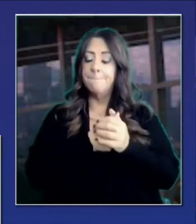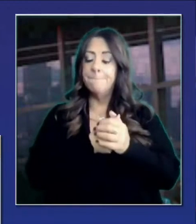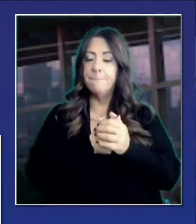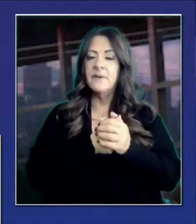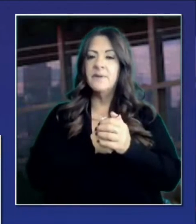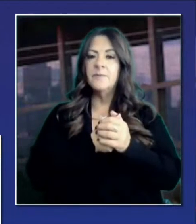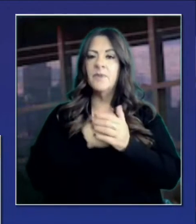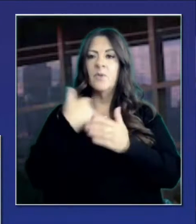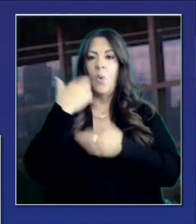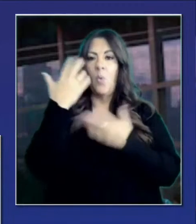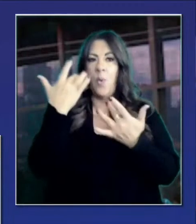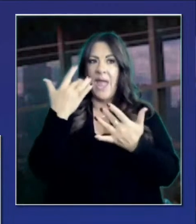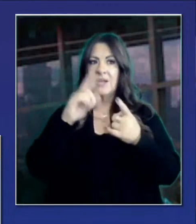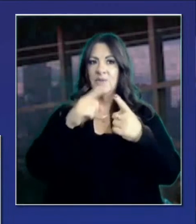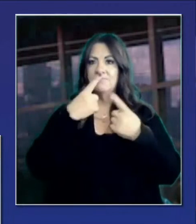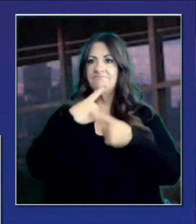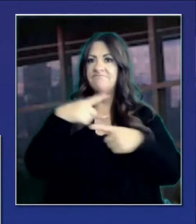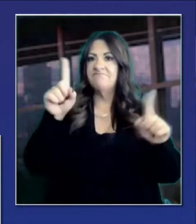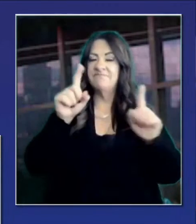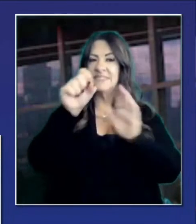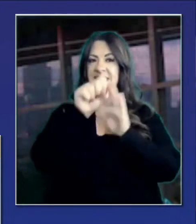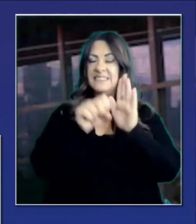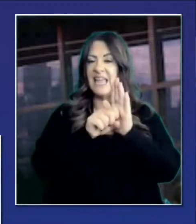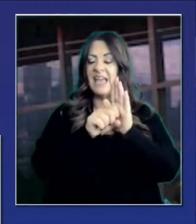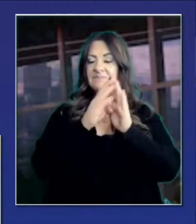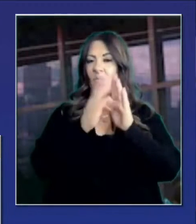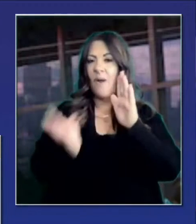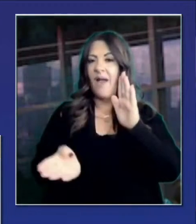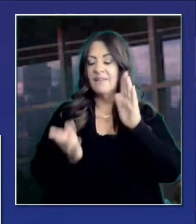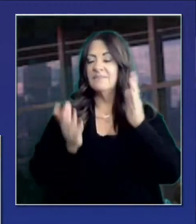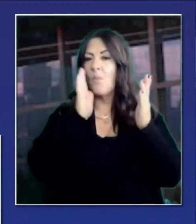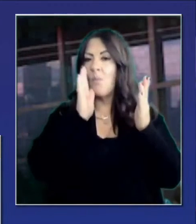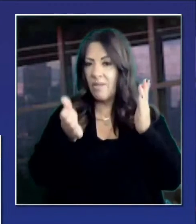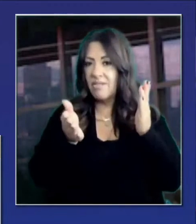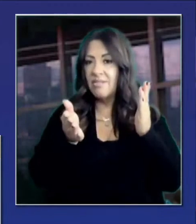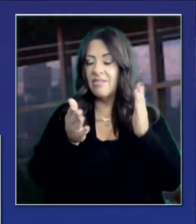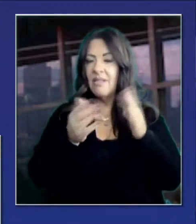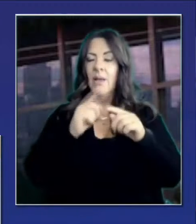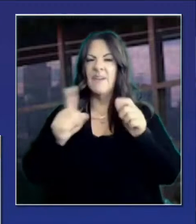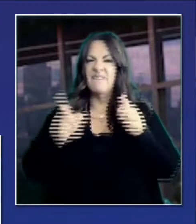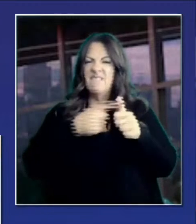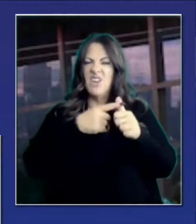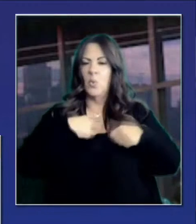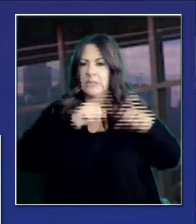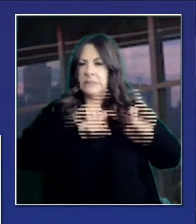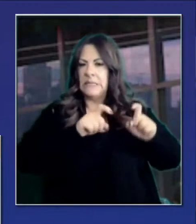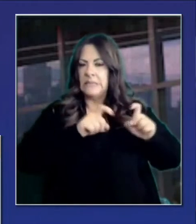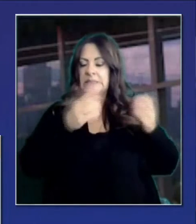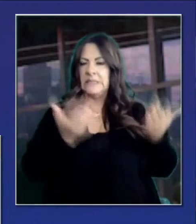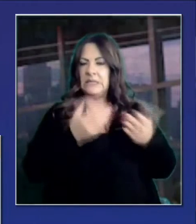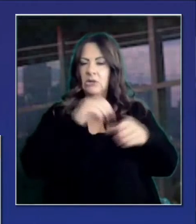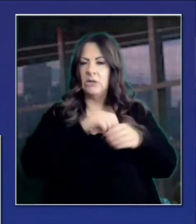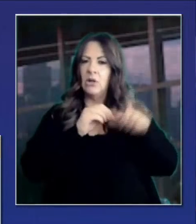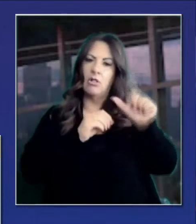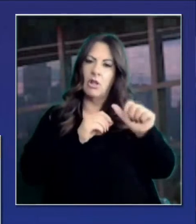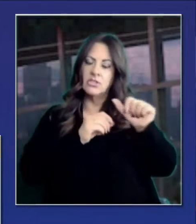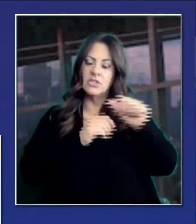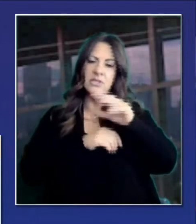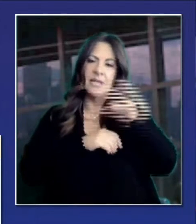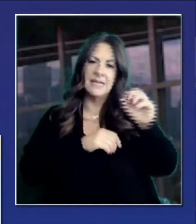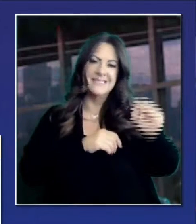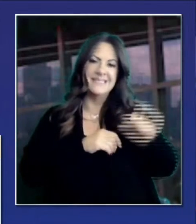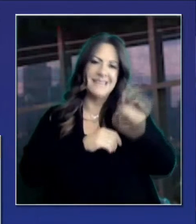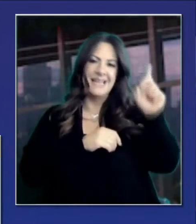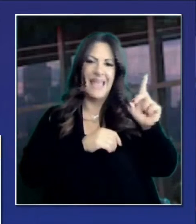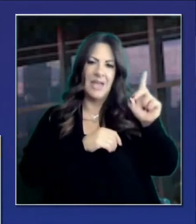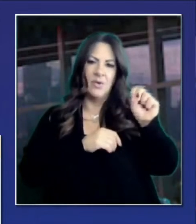statewide launch. We picked LA, not a small county, and San Diego, two of the biggest. So we went big and bold on the